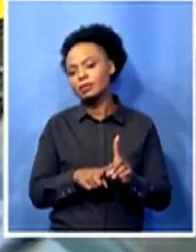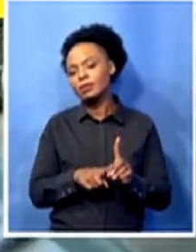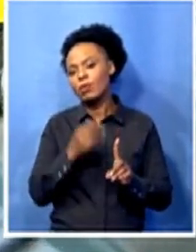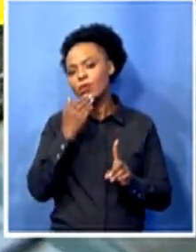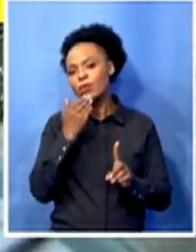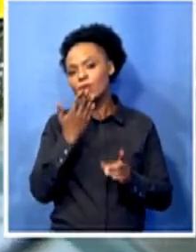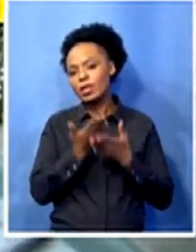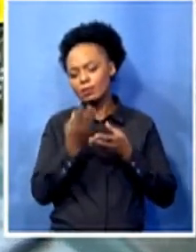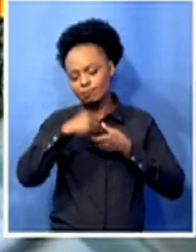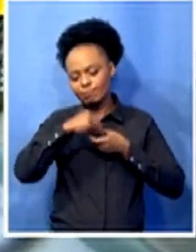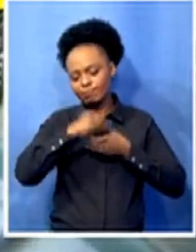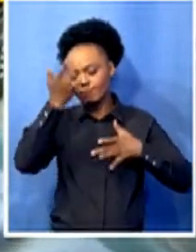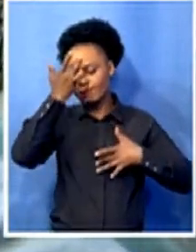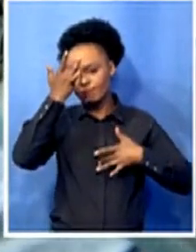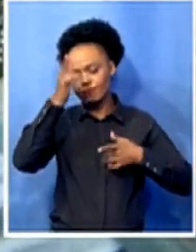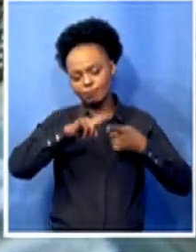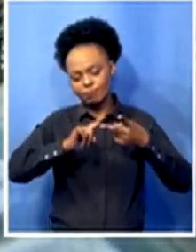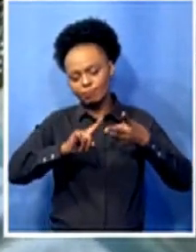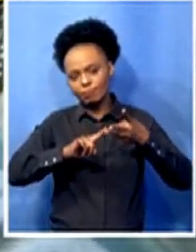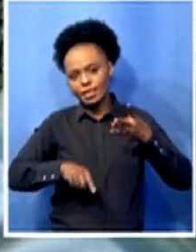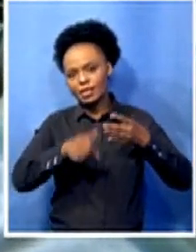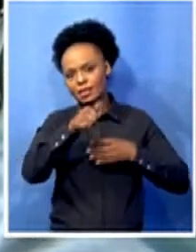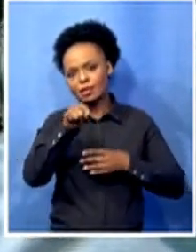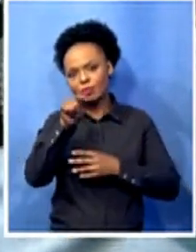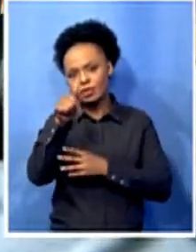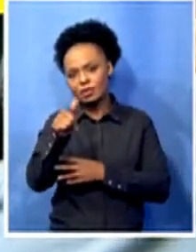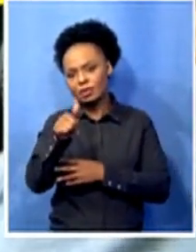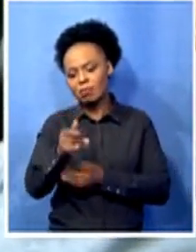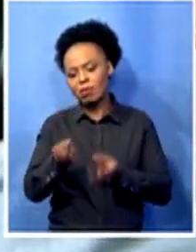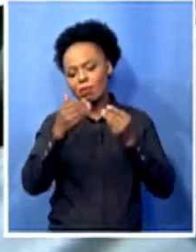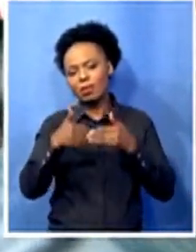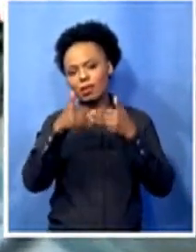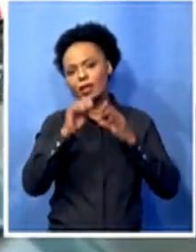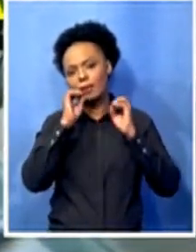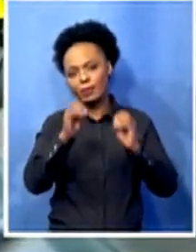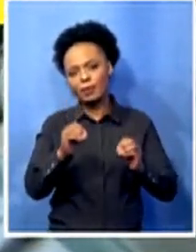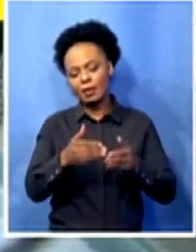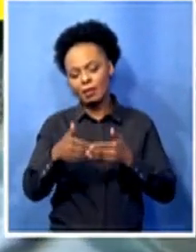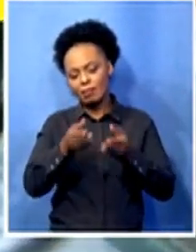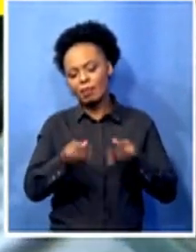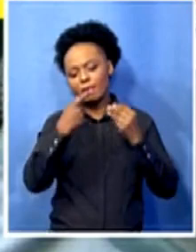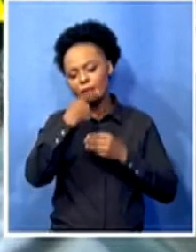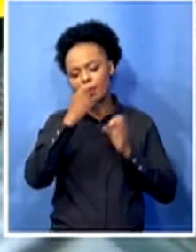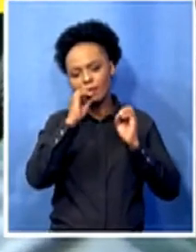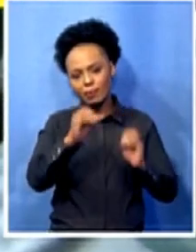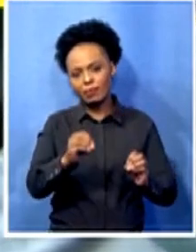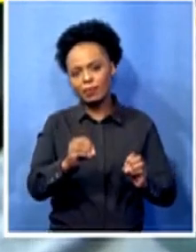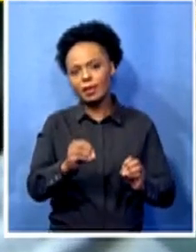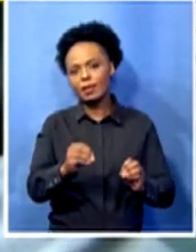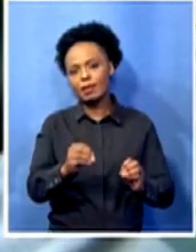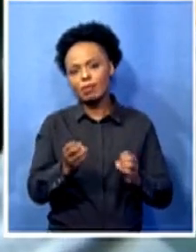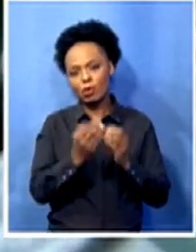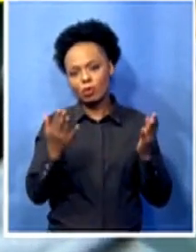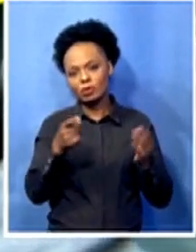66.6% did not seek care. We therefore call on the state to double efforts aimed at societal behavior change through